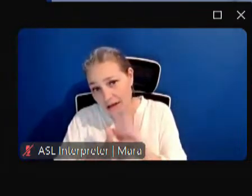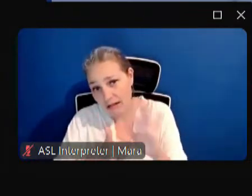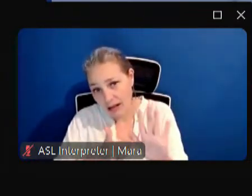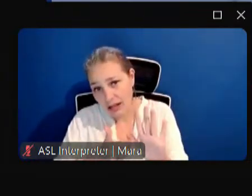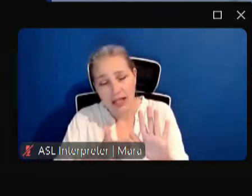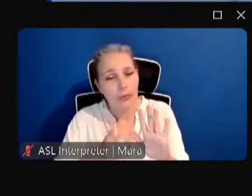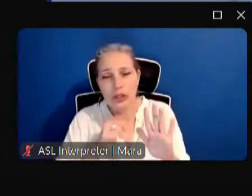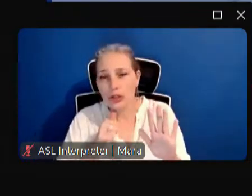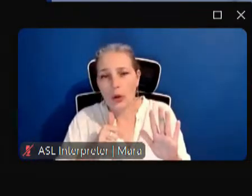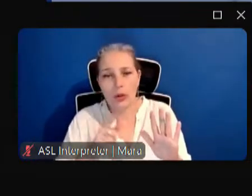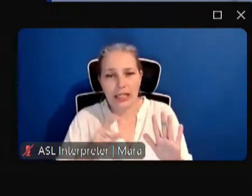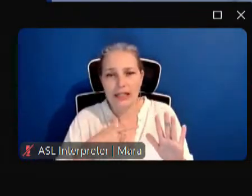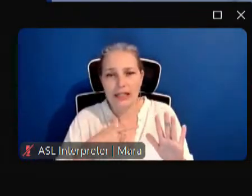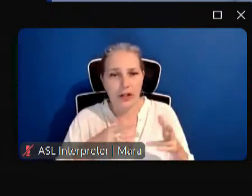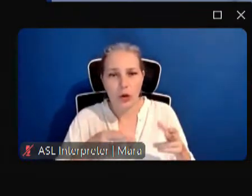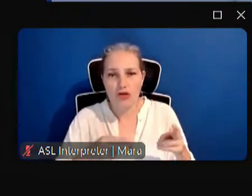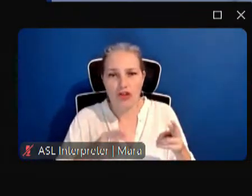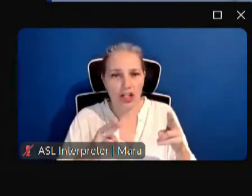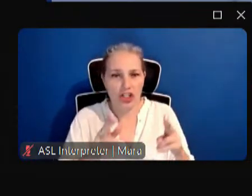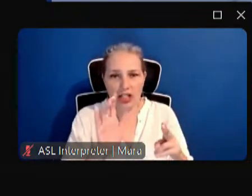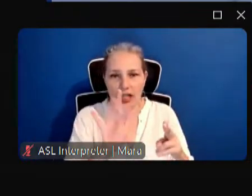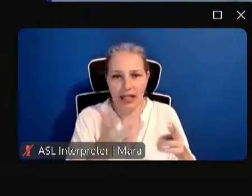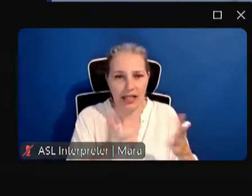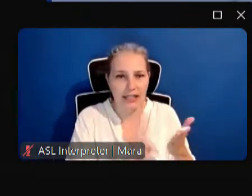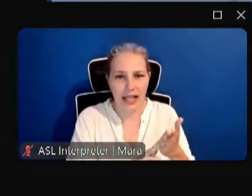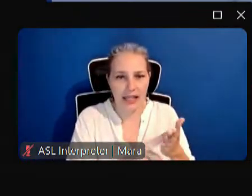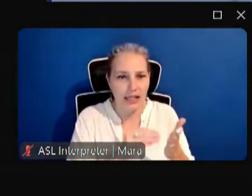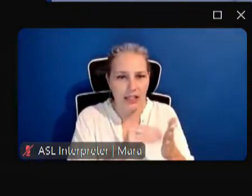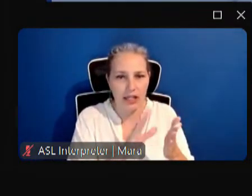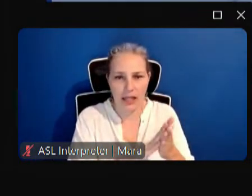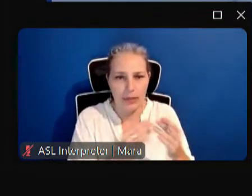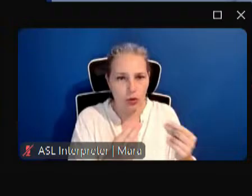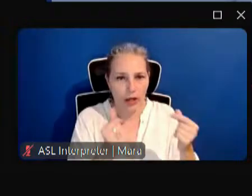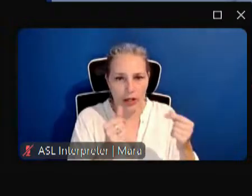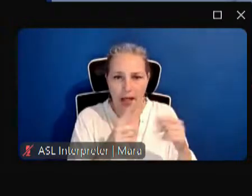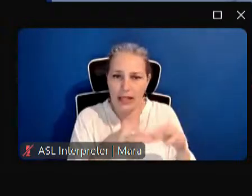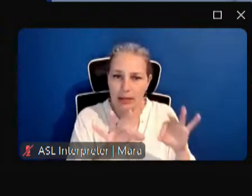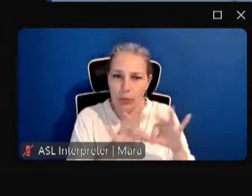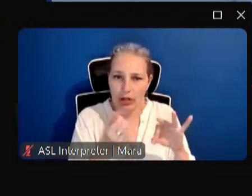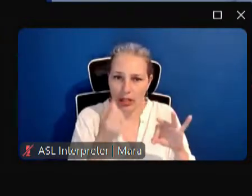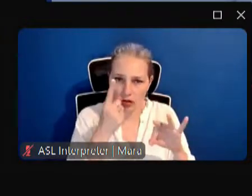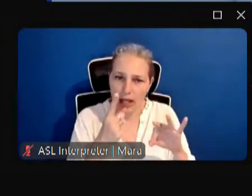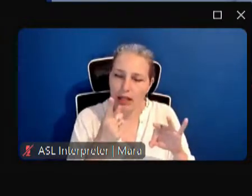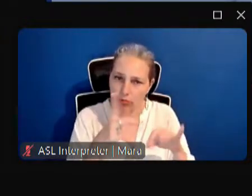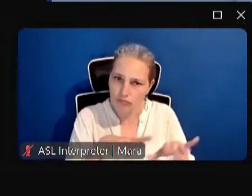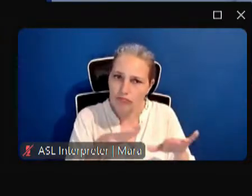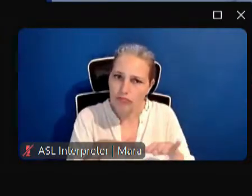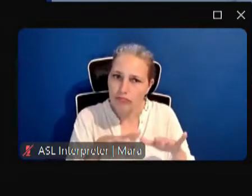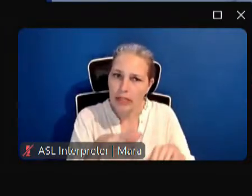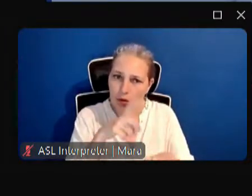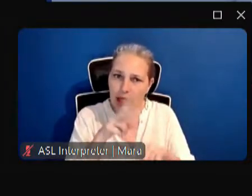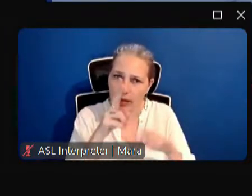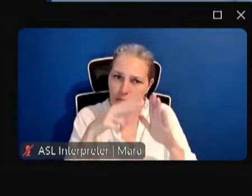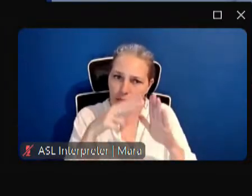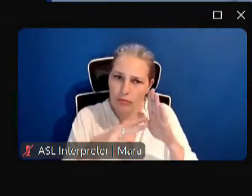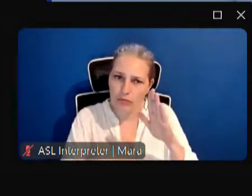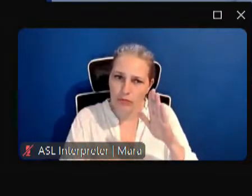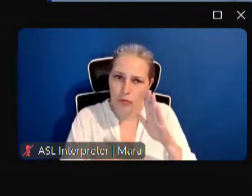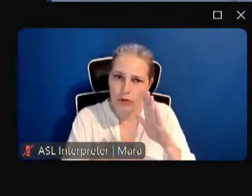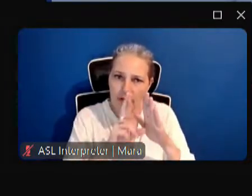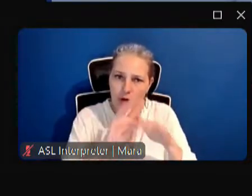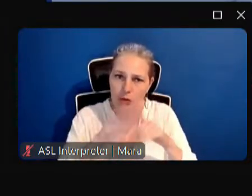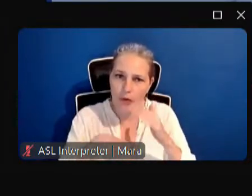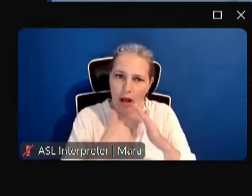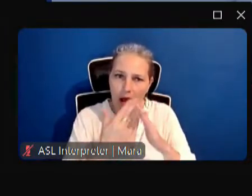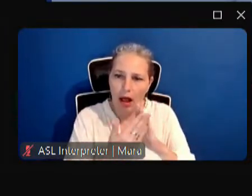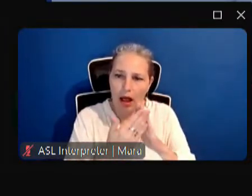sign, any of these documents. It's important to understand that you should take your time to review the terms and understand what you're getting into. You